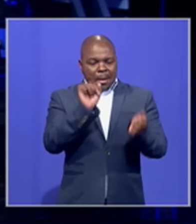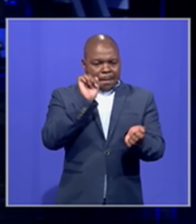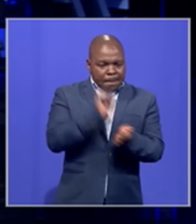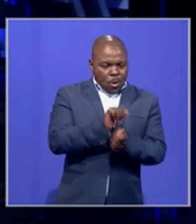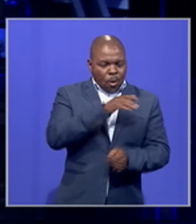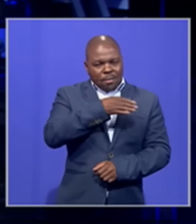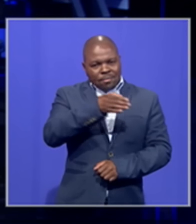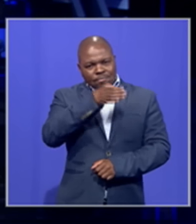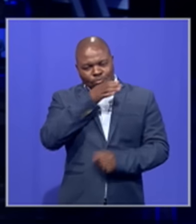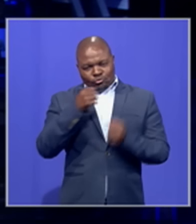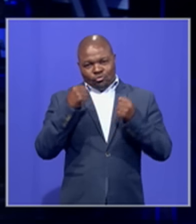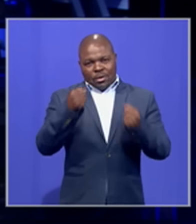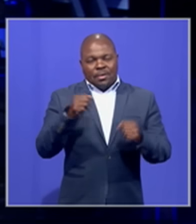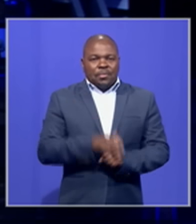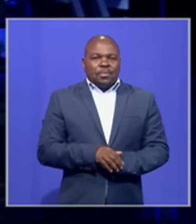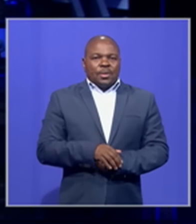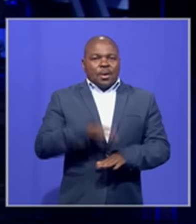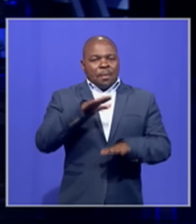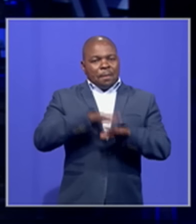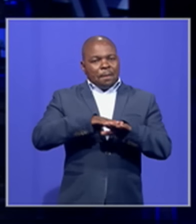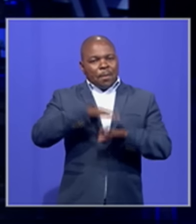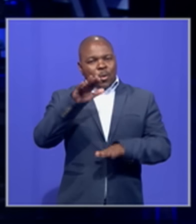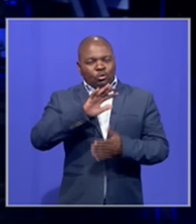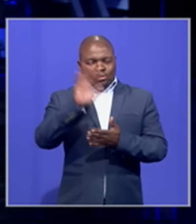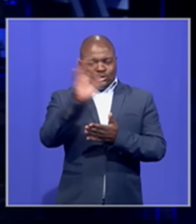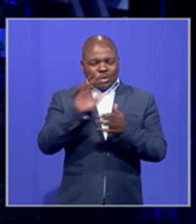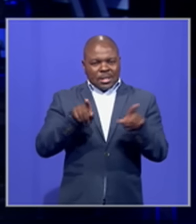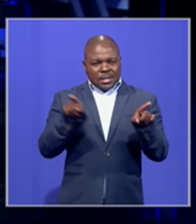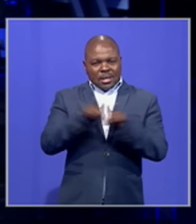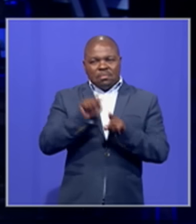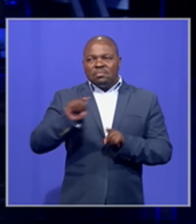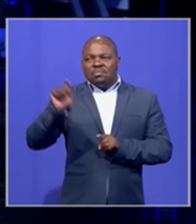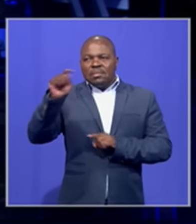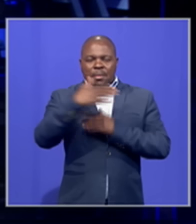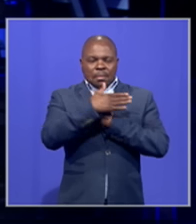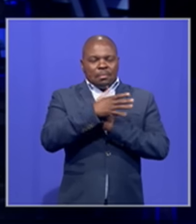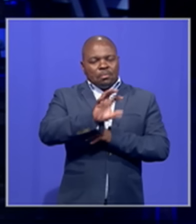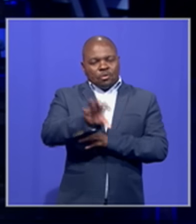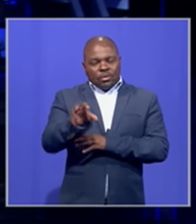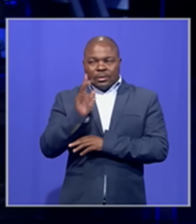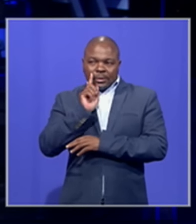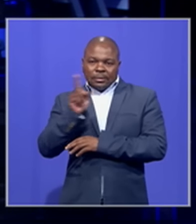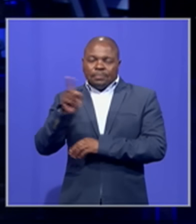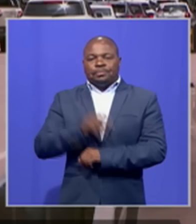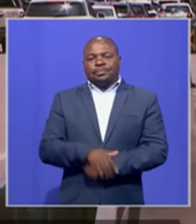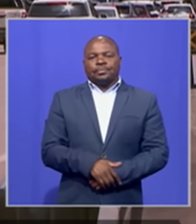ya tai. Re lekola taba ena le tse amanang le yona diprofinsing tse ding.